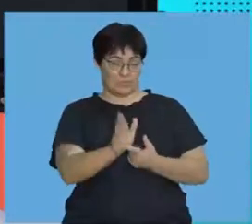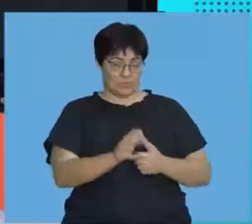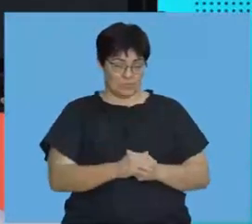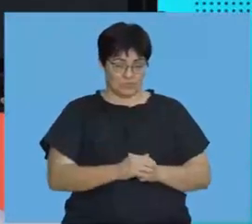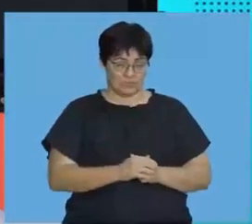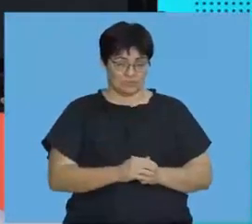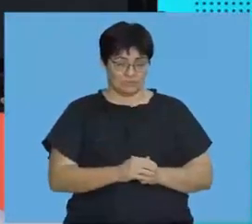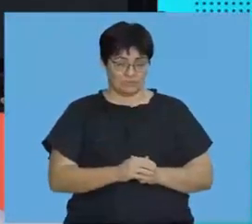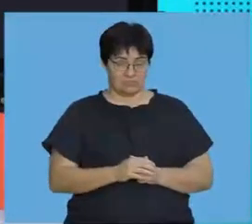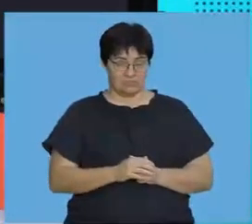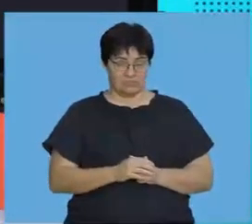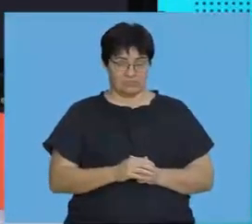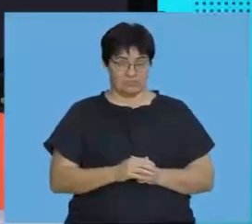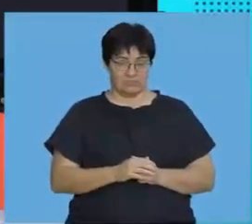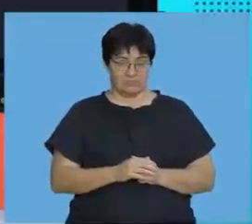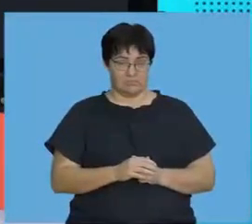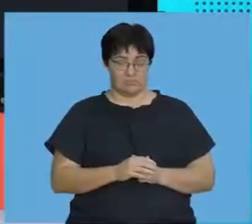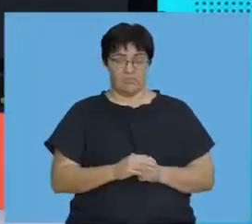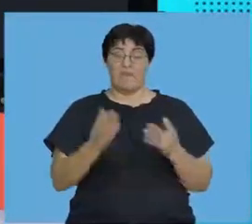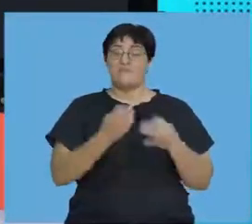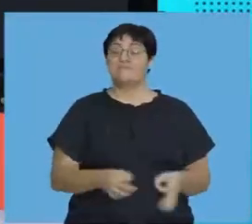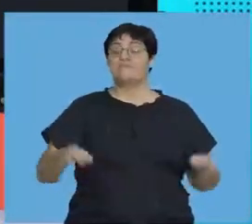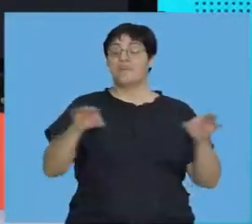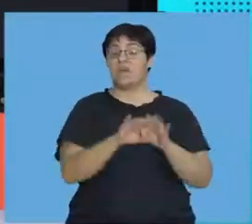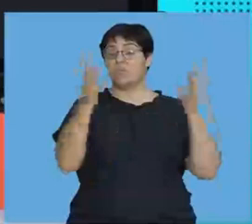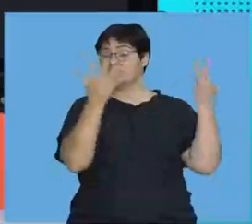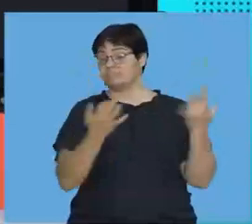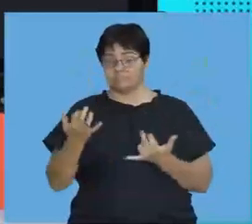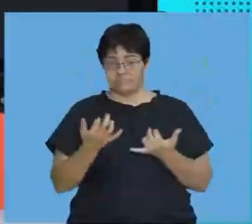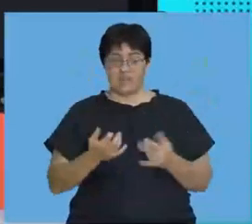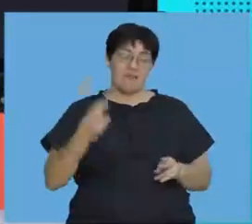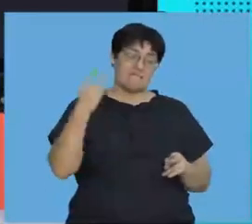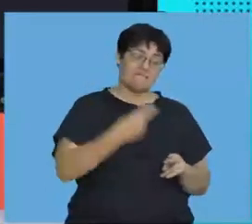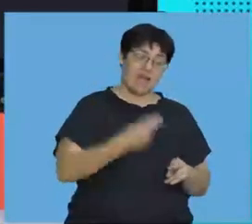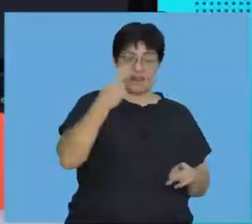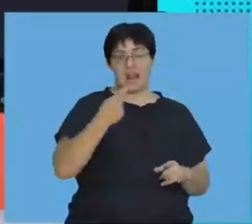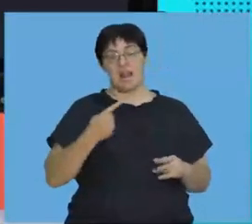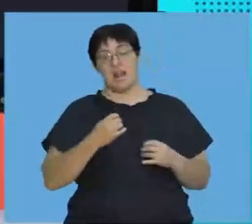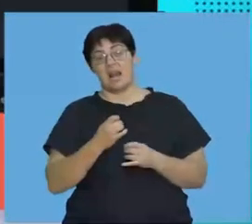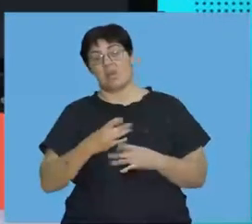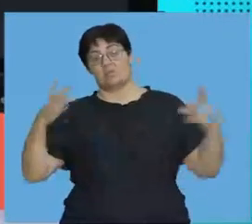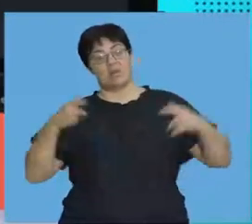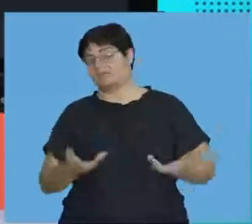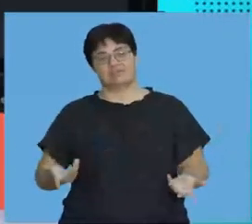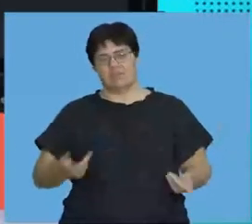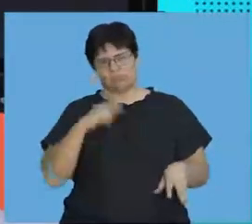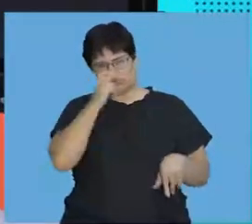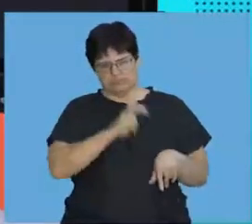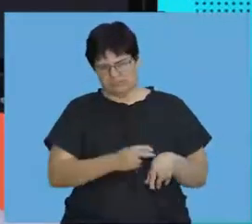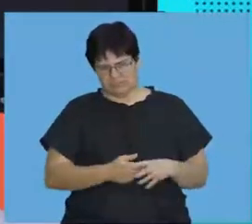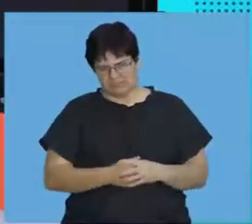okay? We didn't work out the values of the initial and the final momentum. We don't need